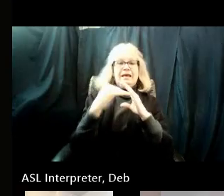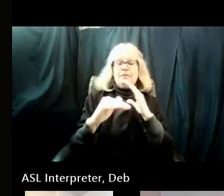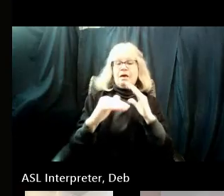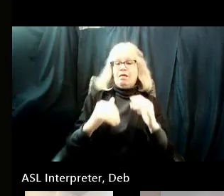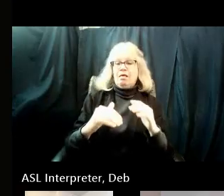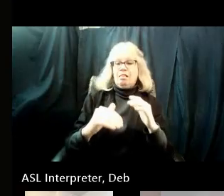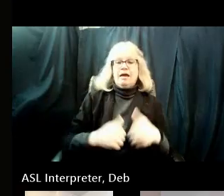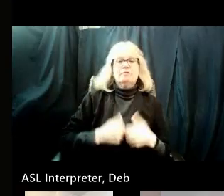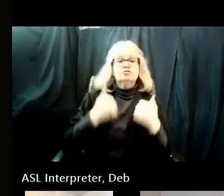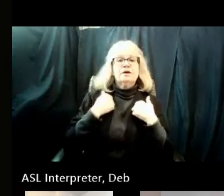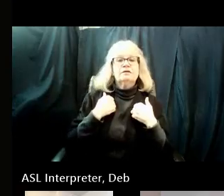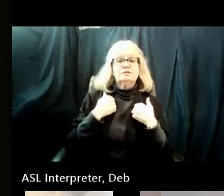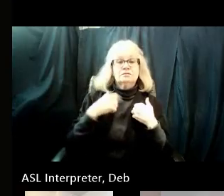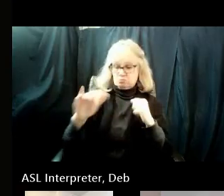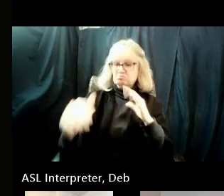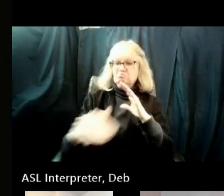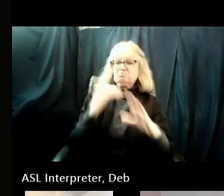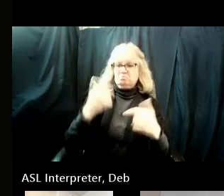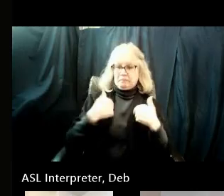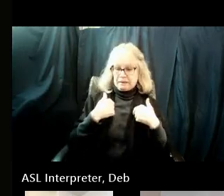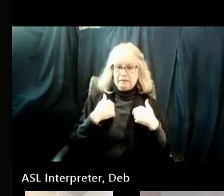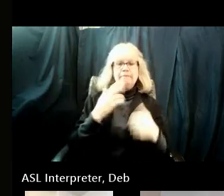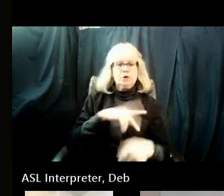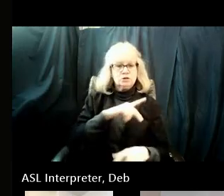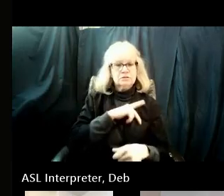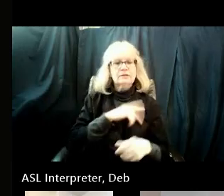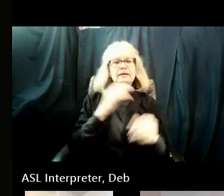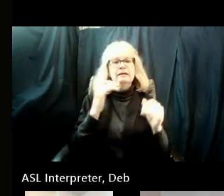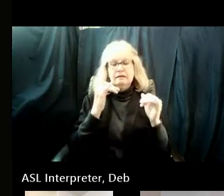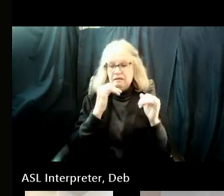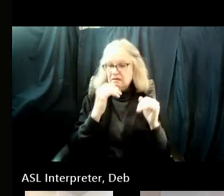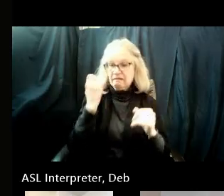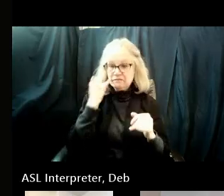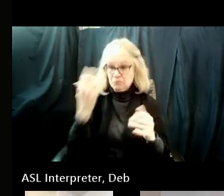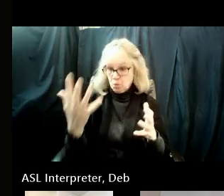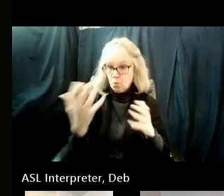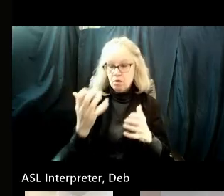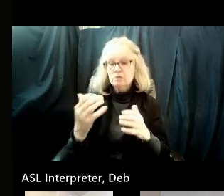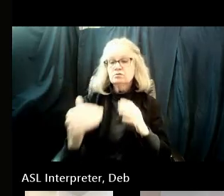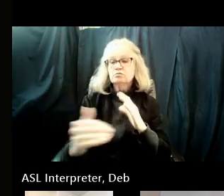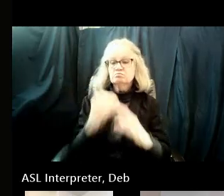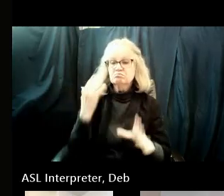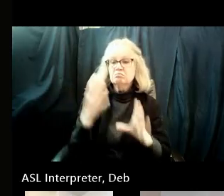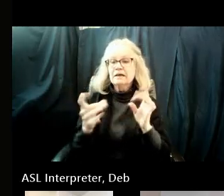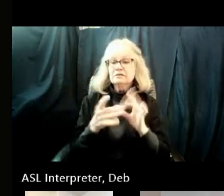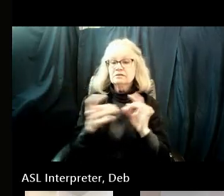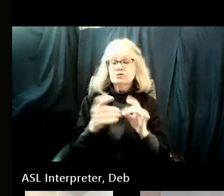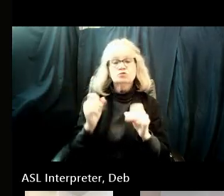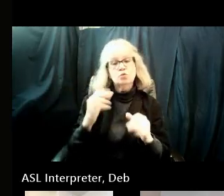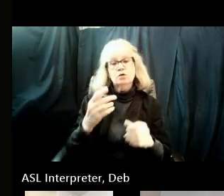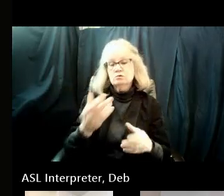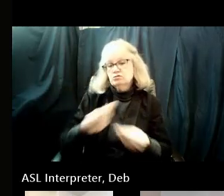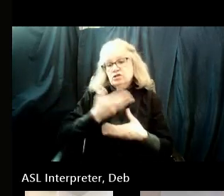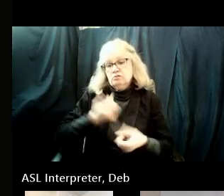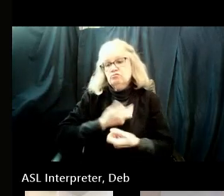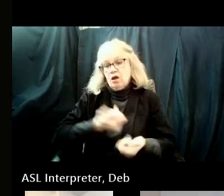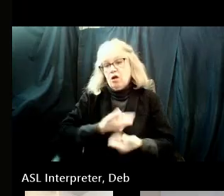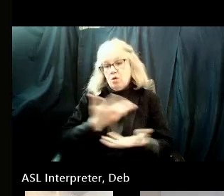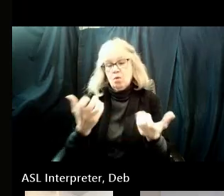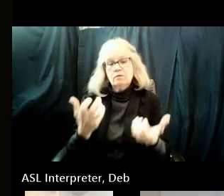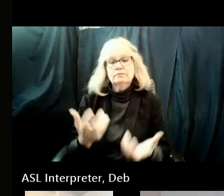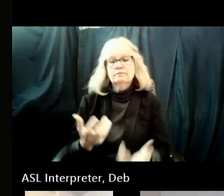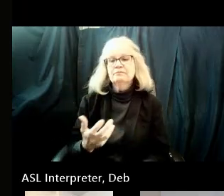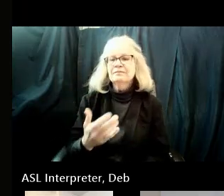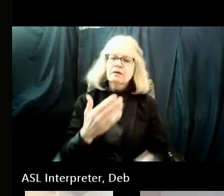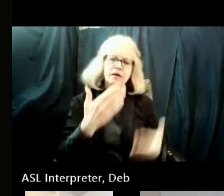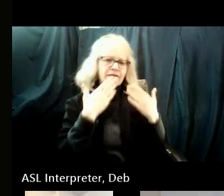hear from you personally, individually, if you want to send a message or share. Thank